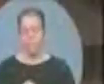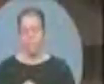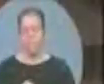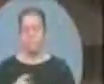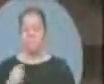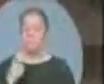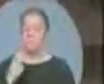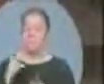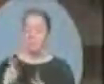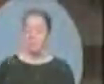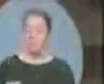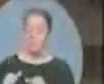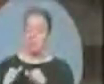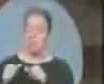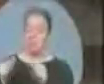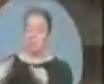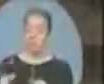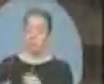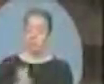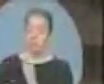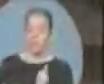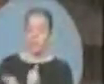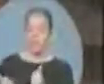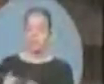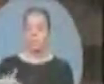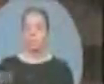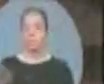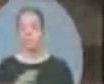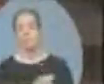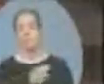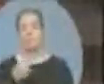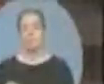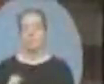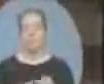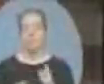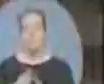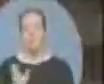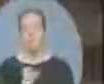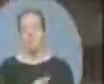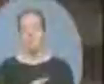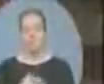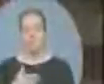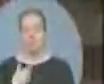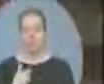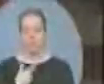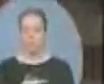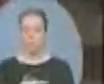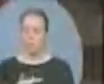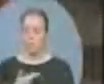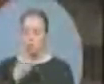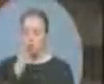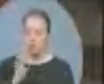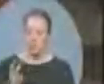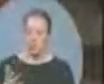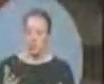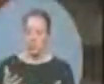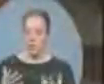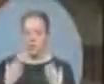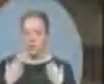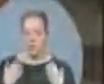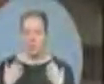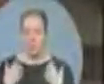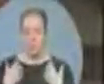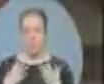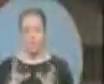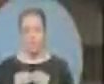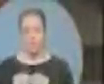minister ignoring the spirit and intent of these boards, which is to bring in an independent northern voice to environmental assessment,